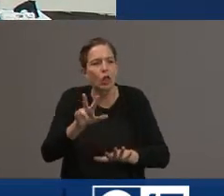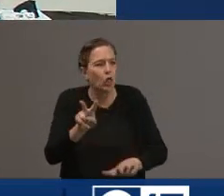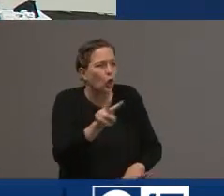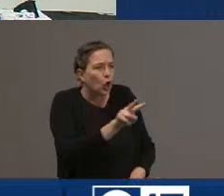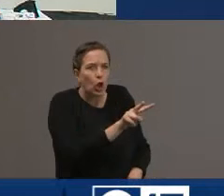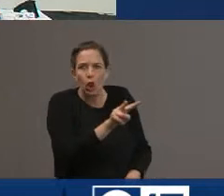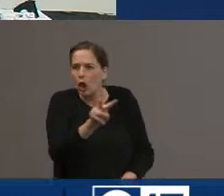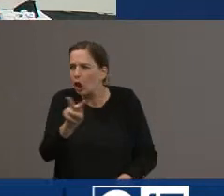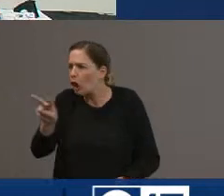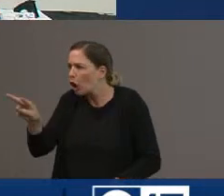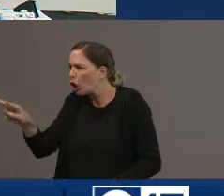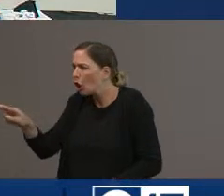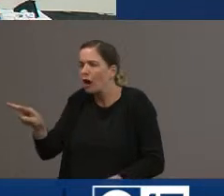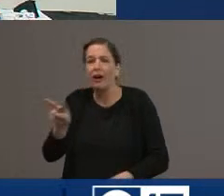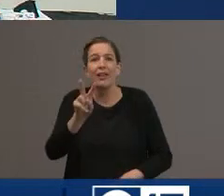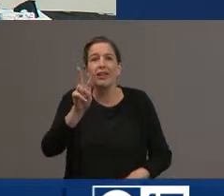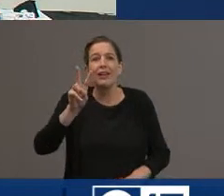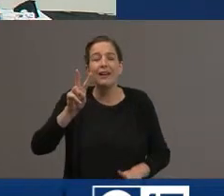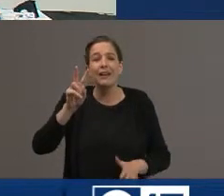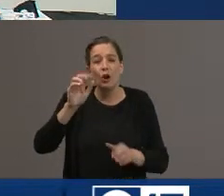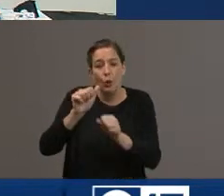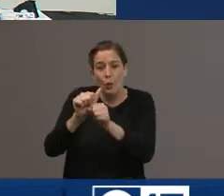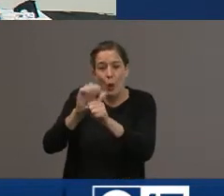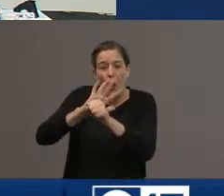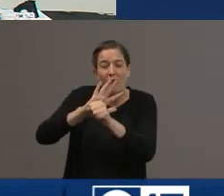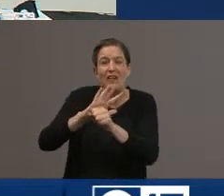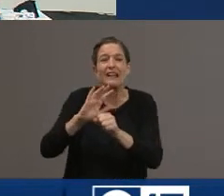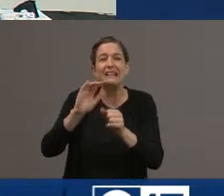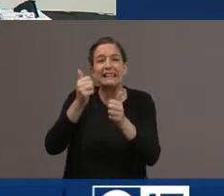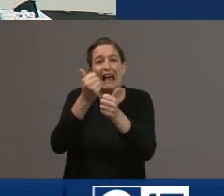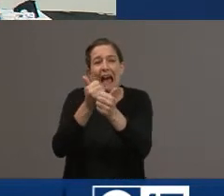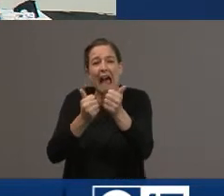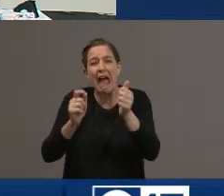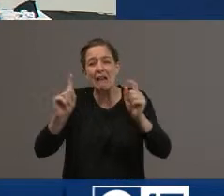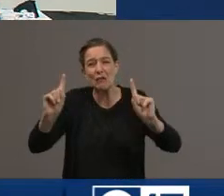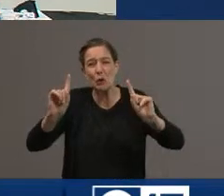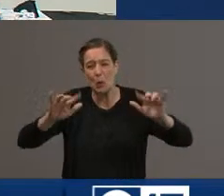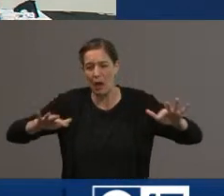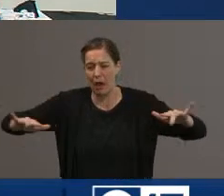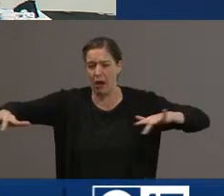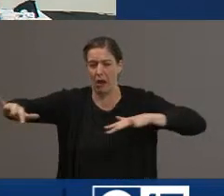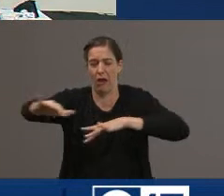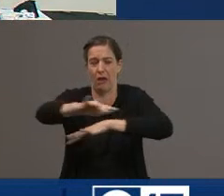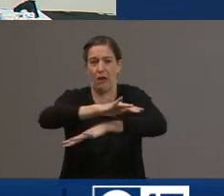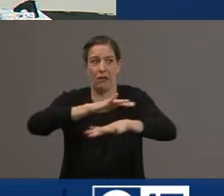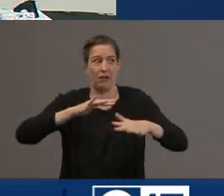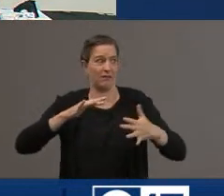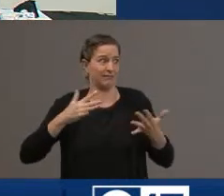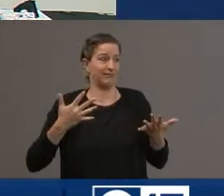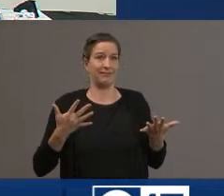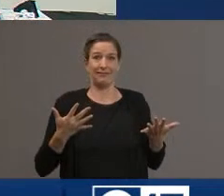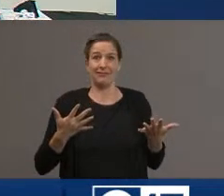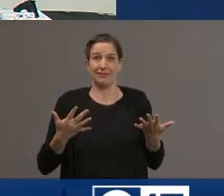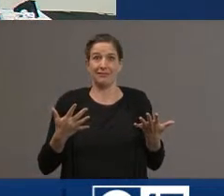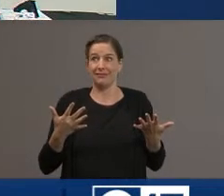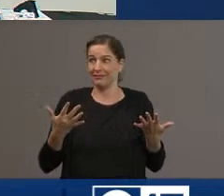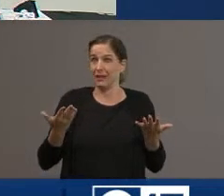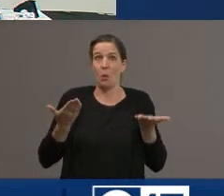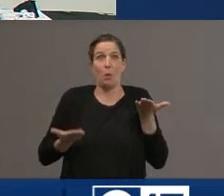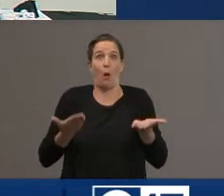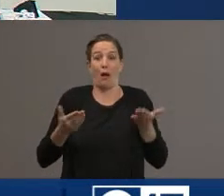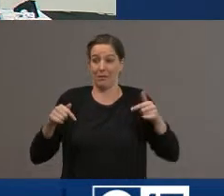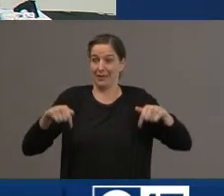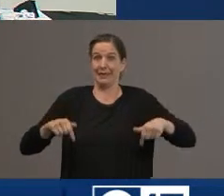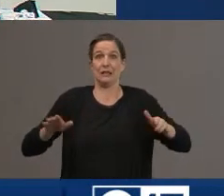is everywhere. It's likely in this room right now. And the actions that you